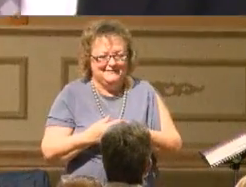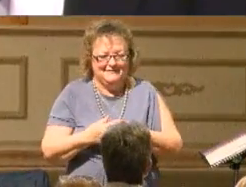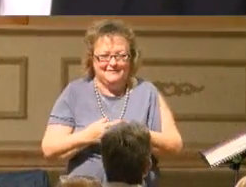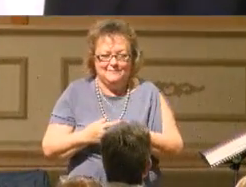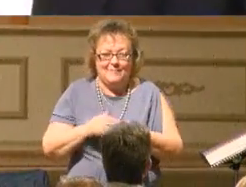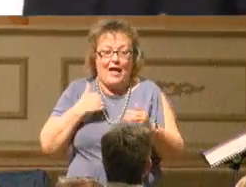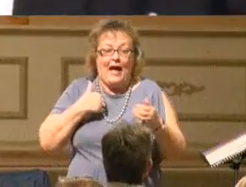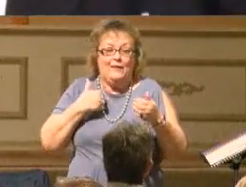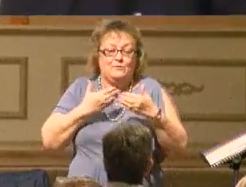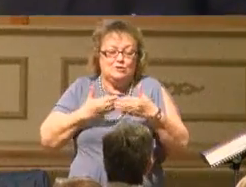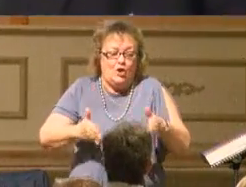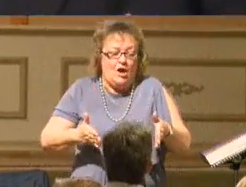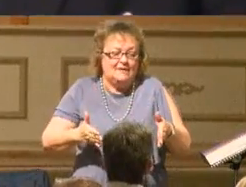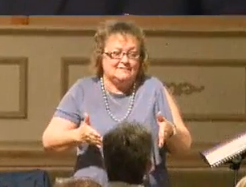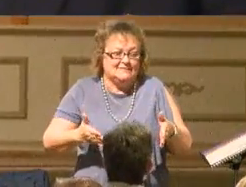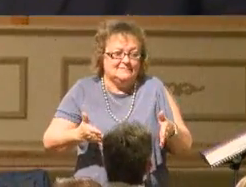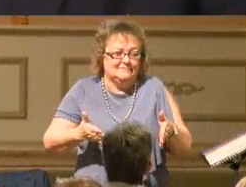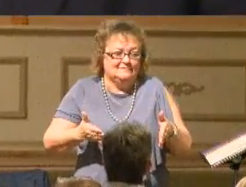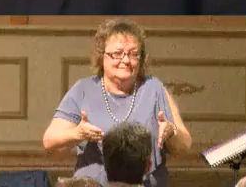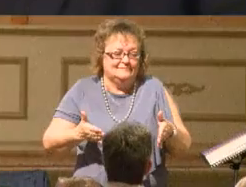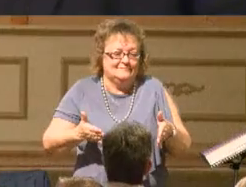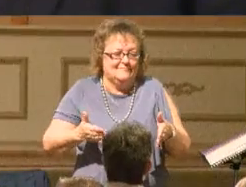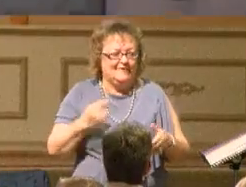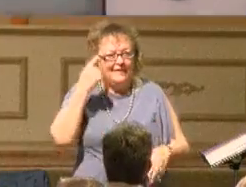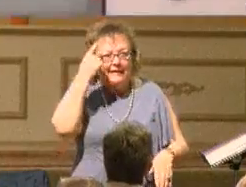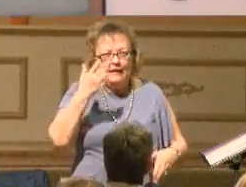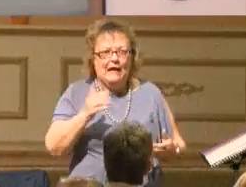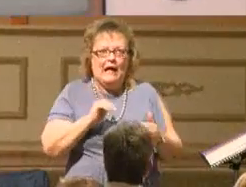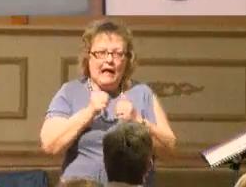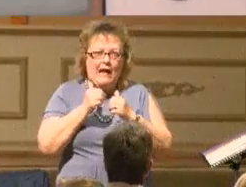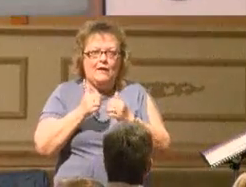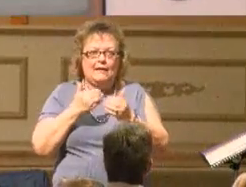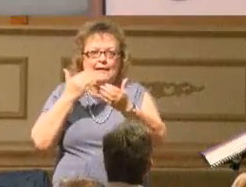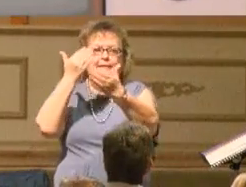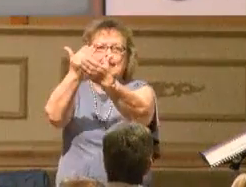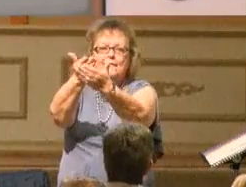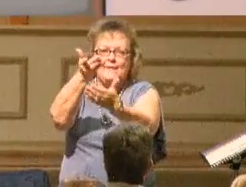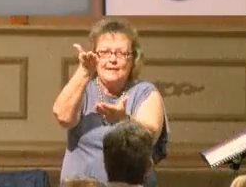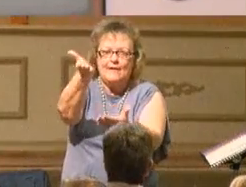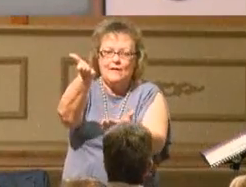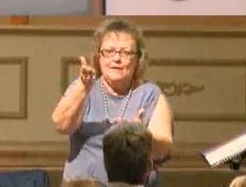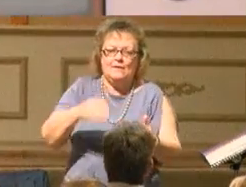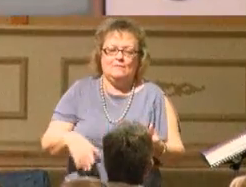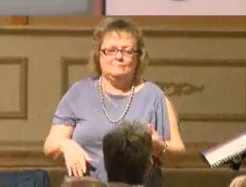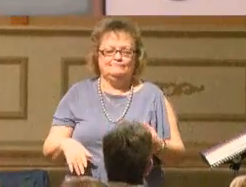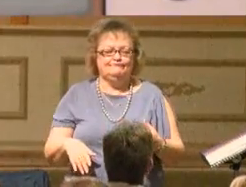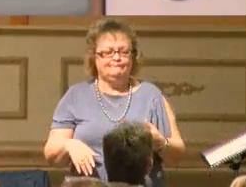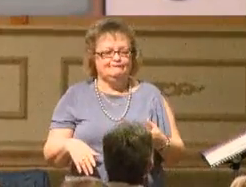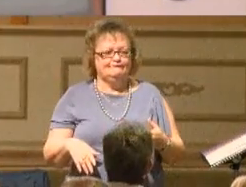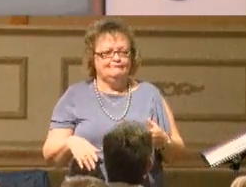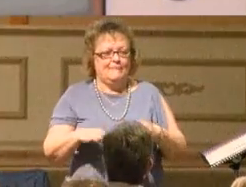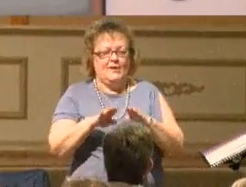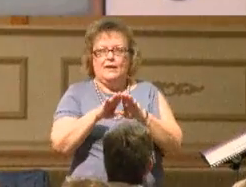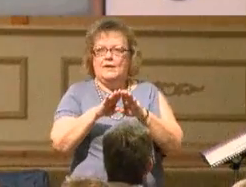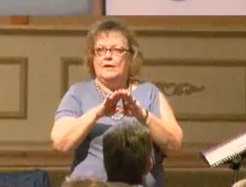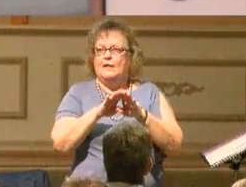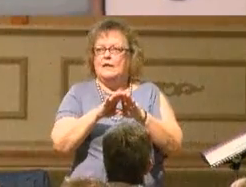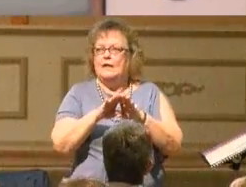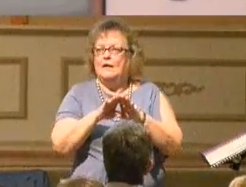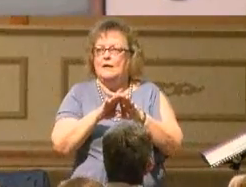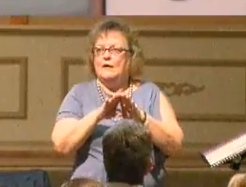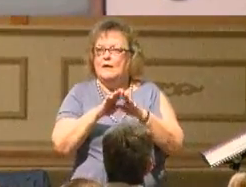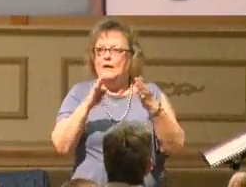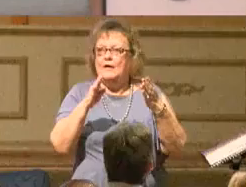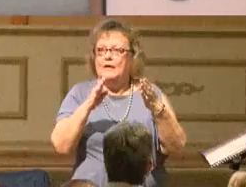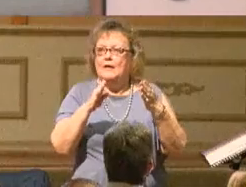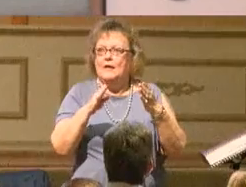And I was lost. I was thinking, how in the world can I get there? I opened up that screen a little bit further, and I